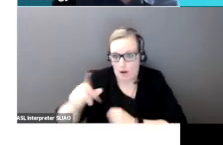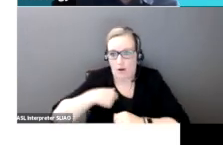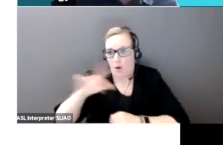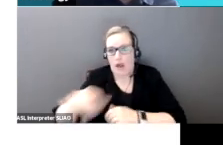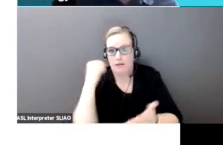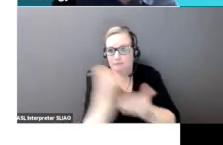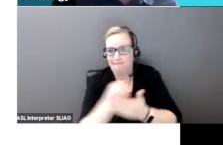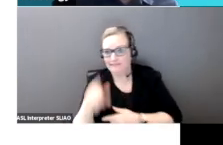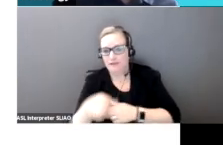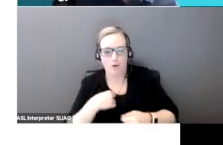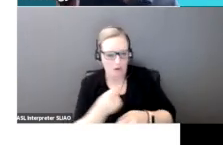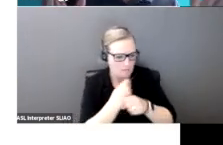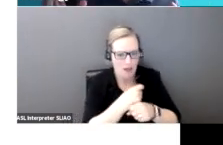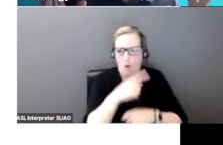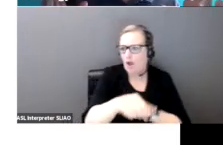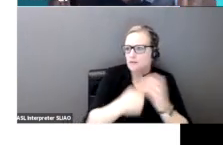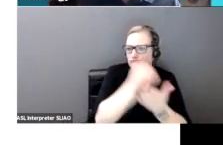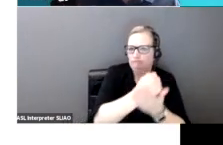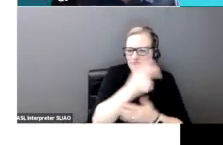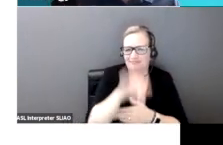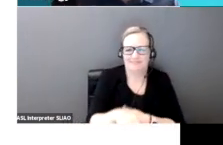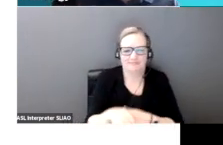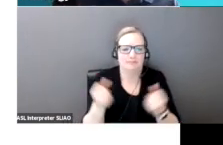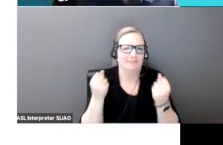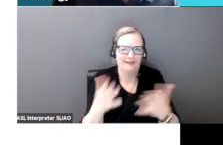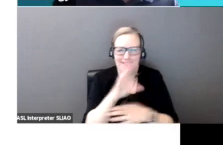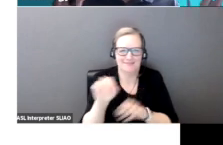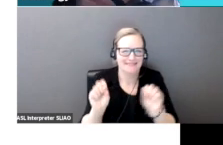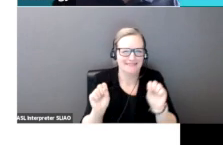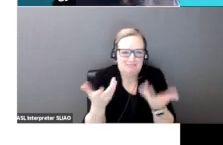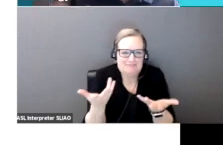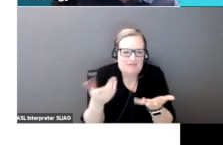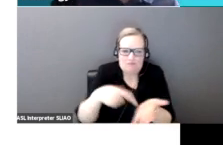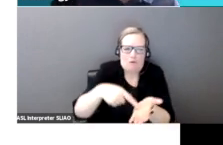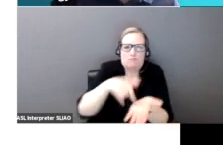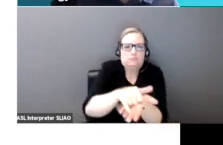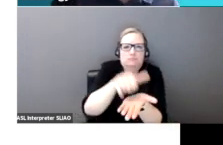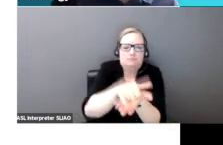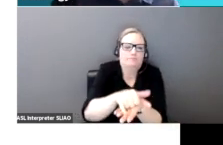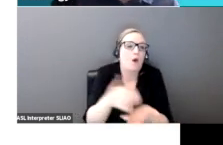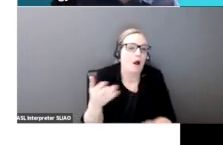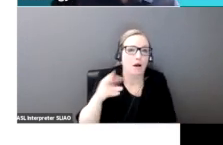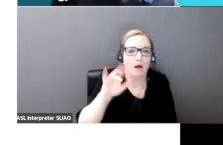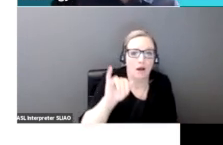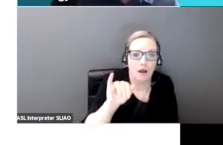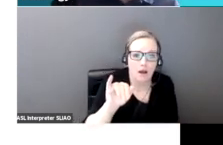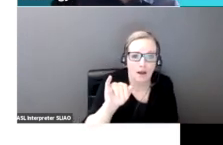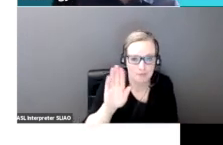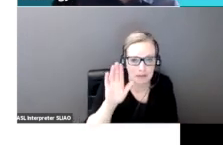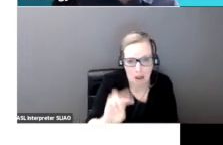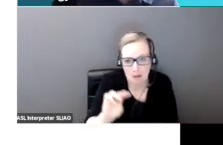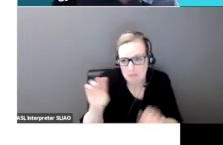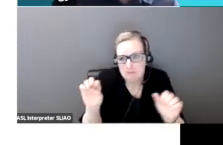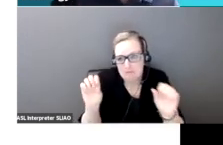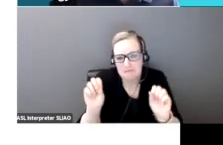patenting unless you're IBM. So what aspects of the IP that you're generating do you want